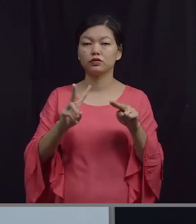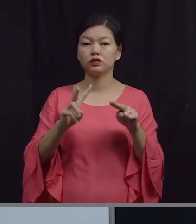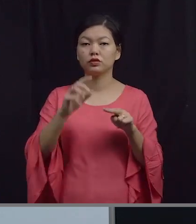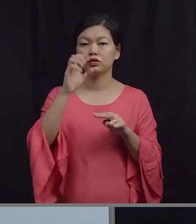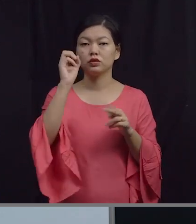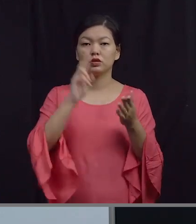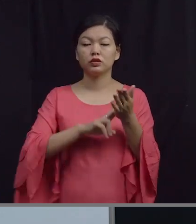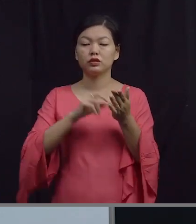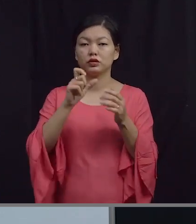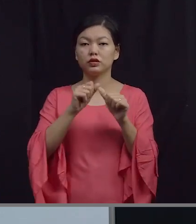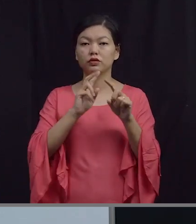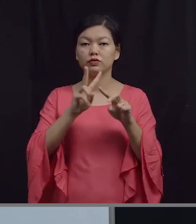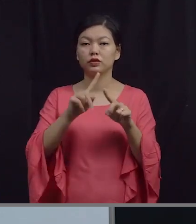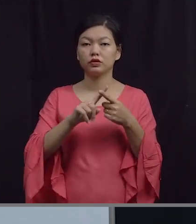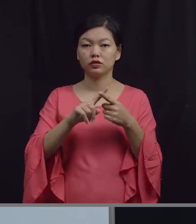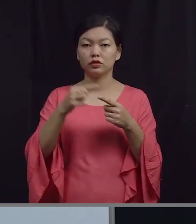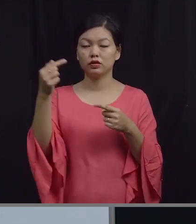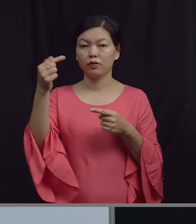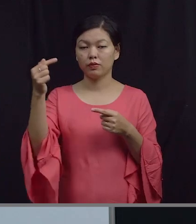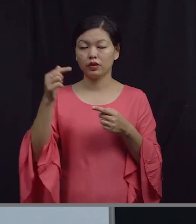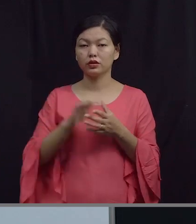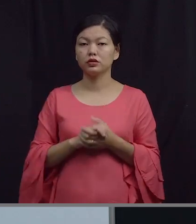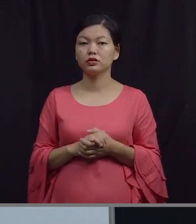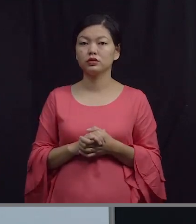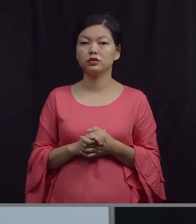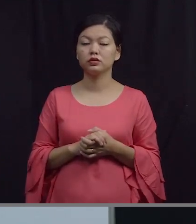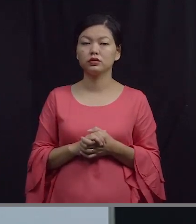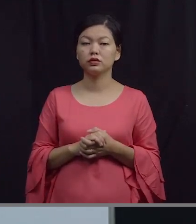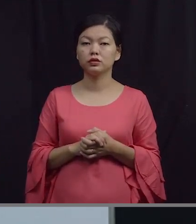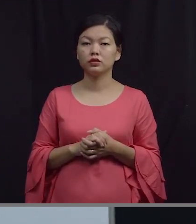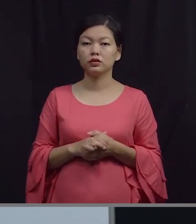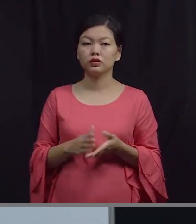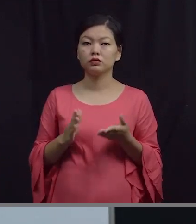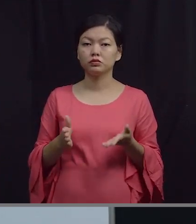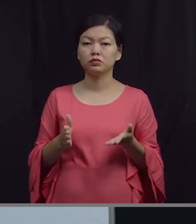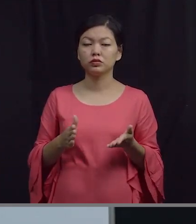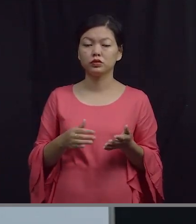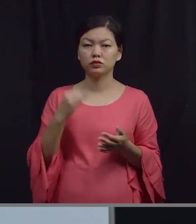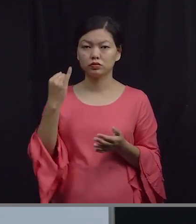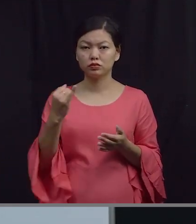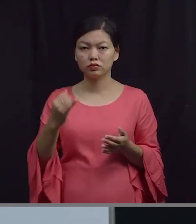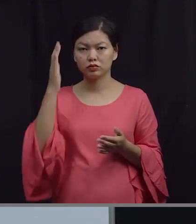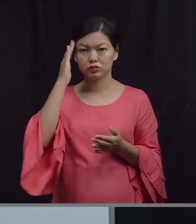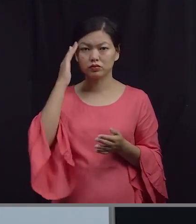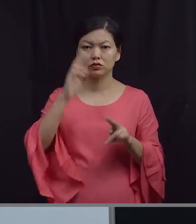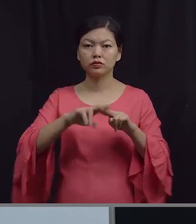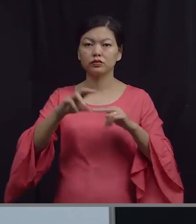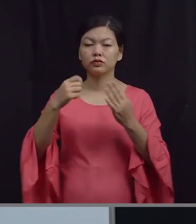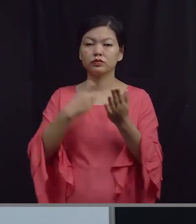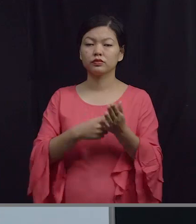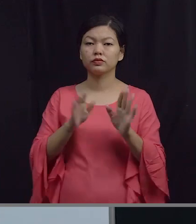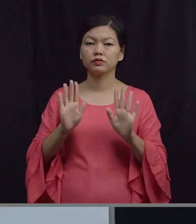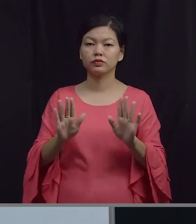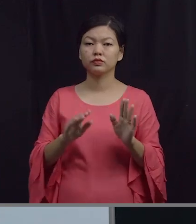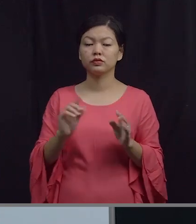concave lens, so its focal length is what? Minus. Okay. So we know how to find out now. We got the formula, right? So